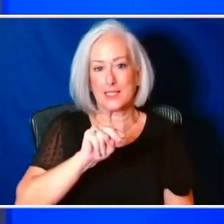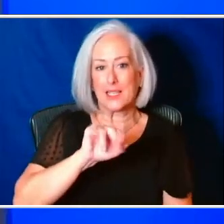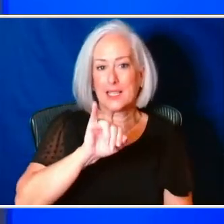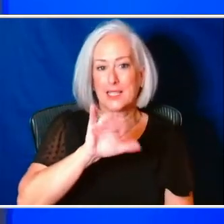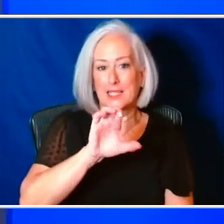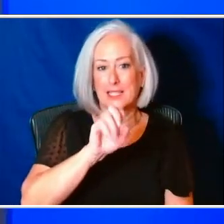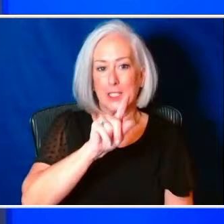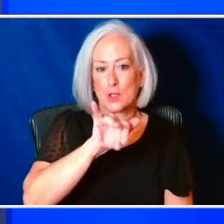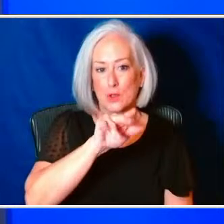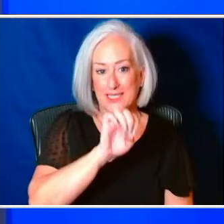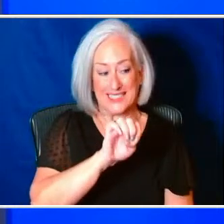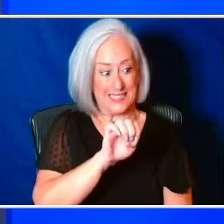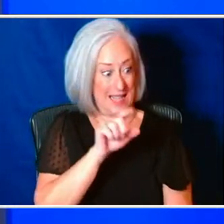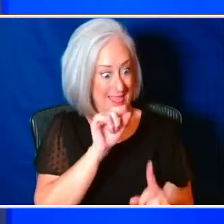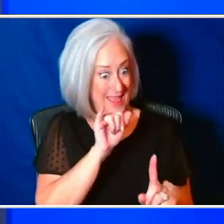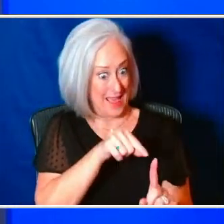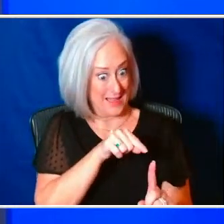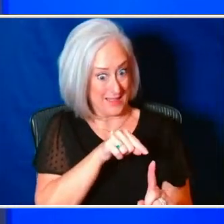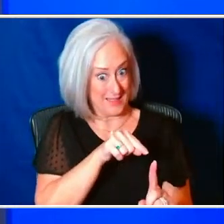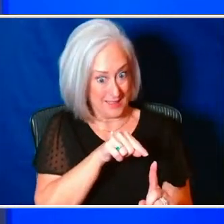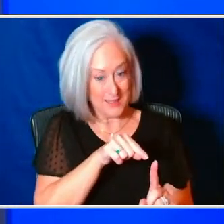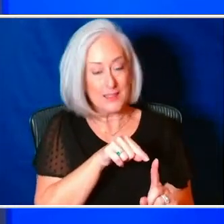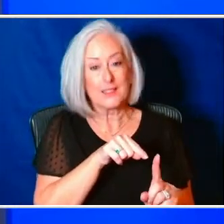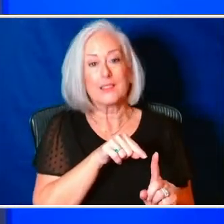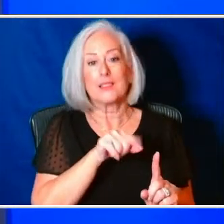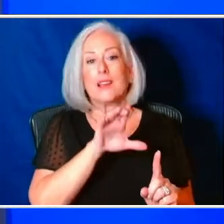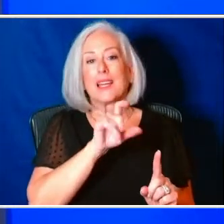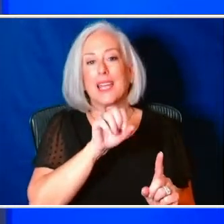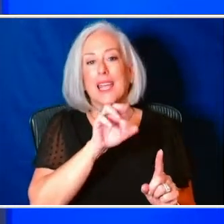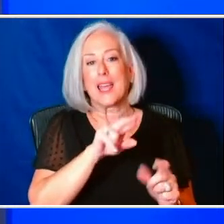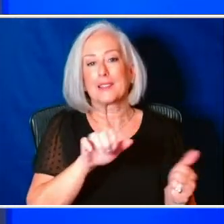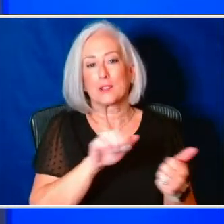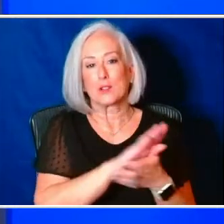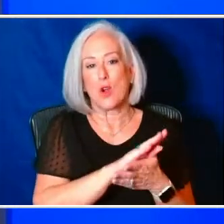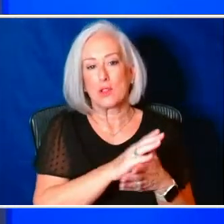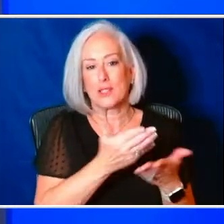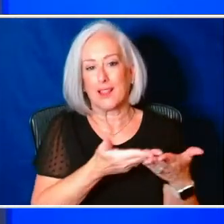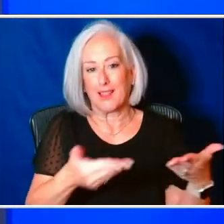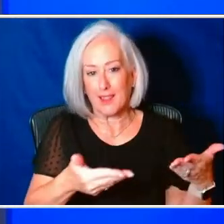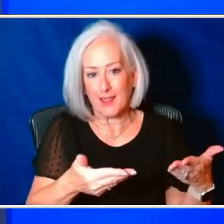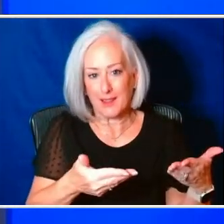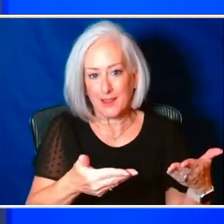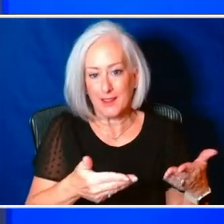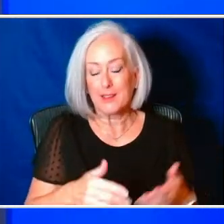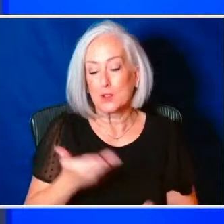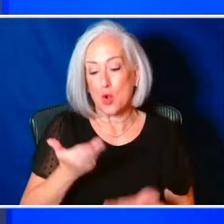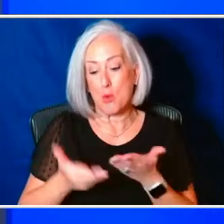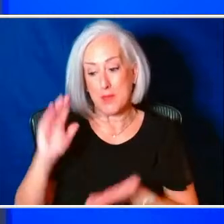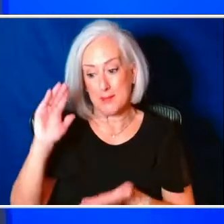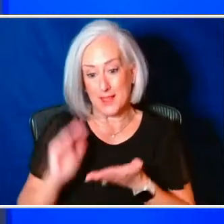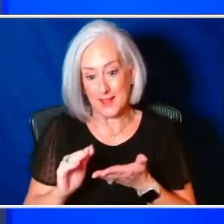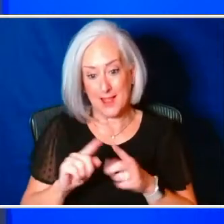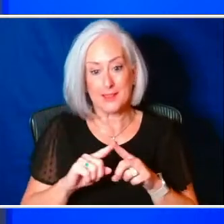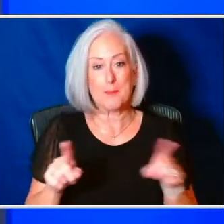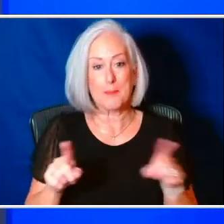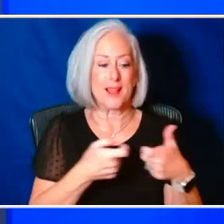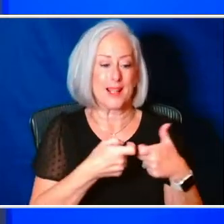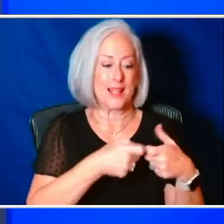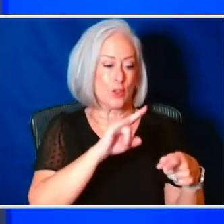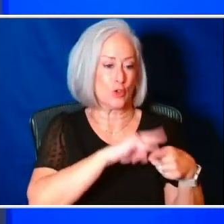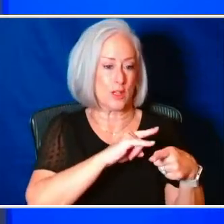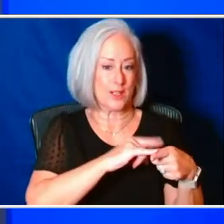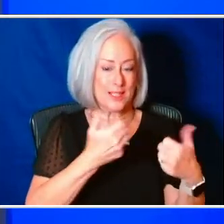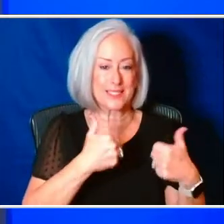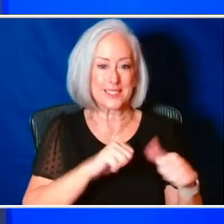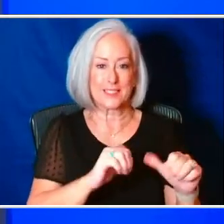may be perhaps have less carcinogens compared to the traditional cigarettes, I think the electronic cigarettes still imposes risk and so